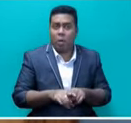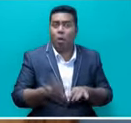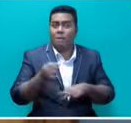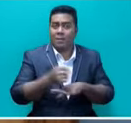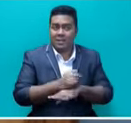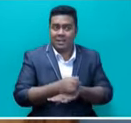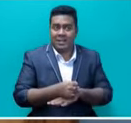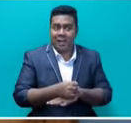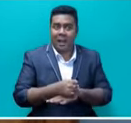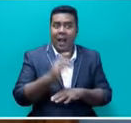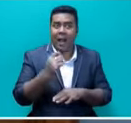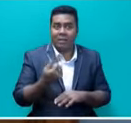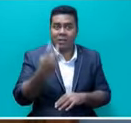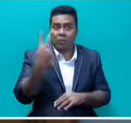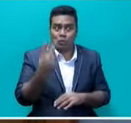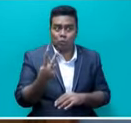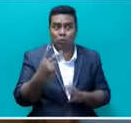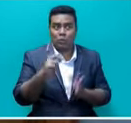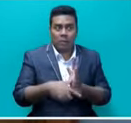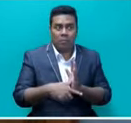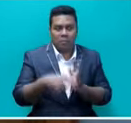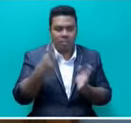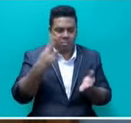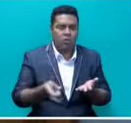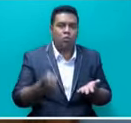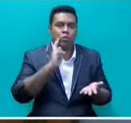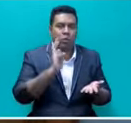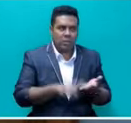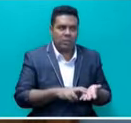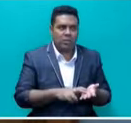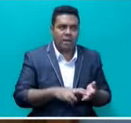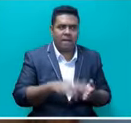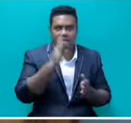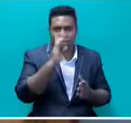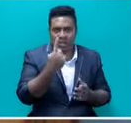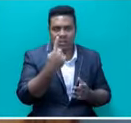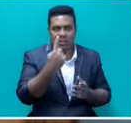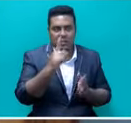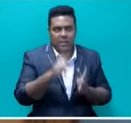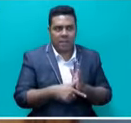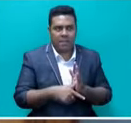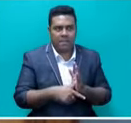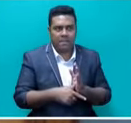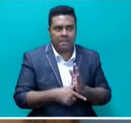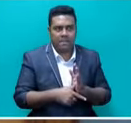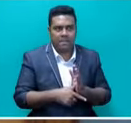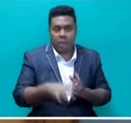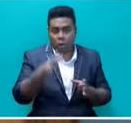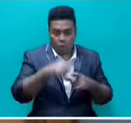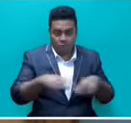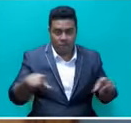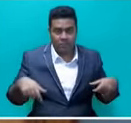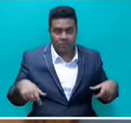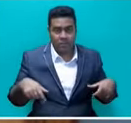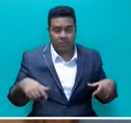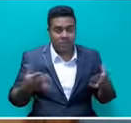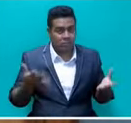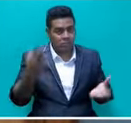after 2 offences, then you go on the register, so that first offenders, though they're convicted and they